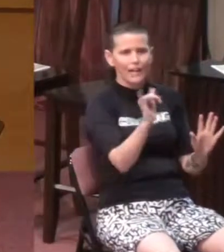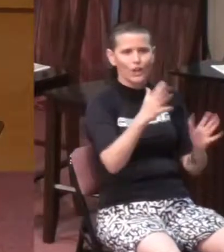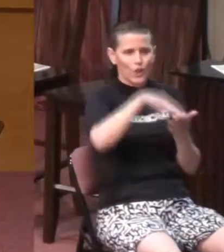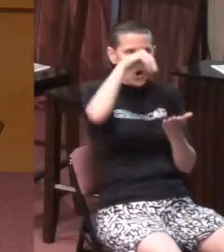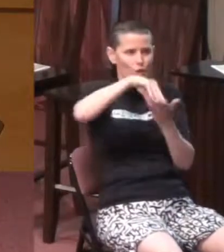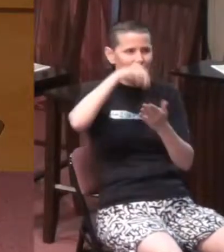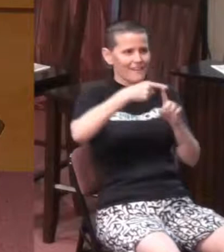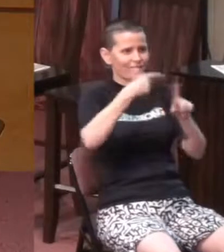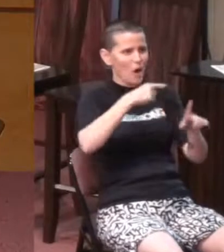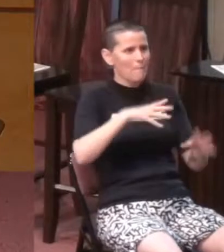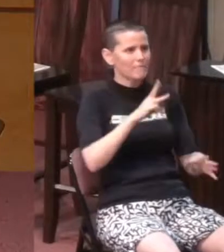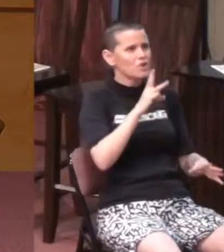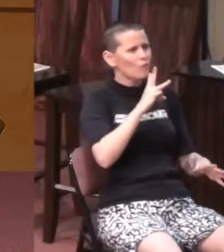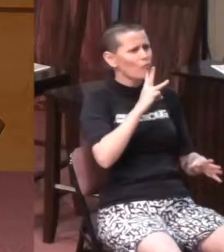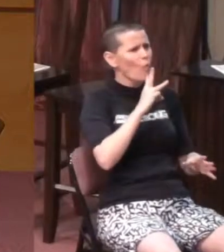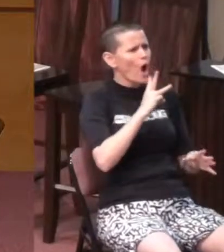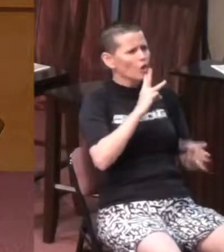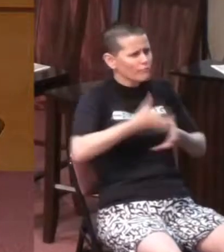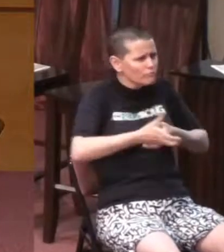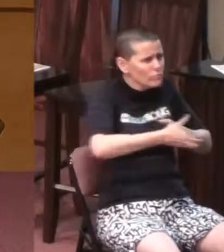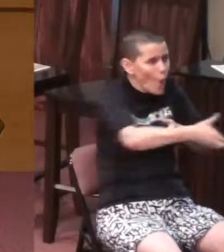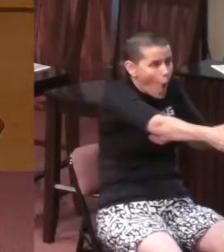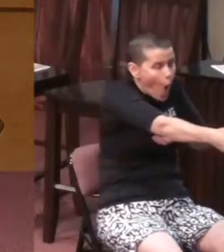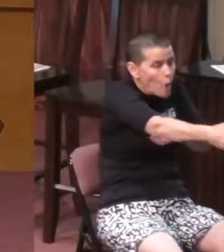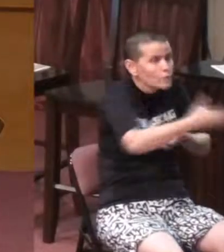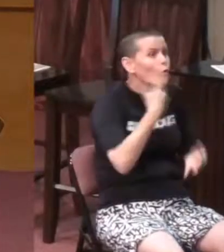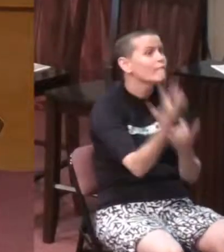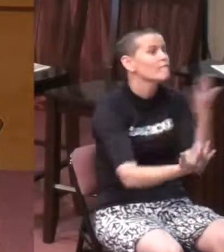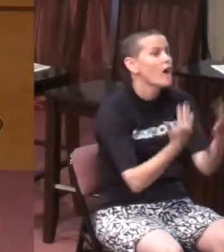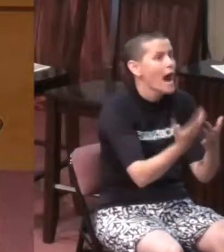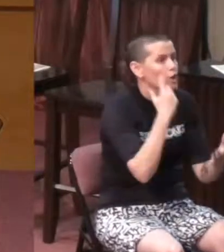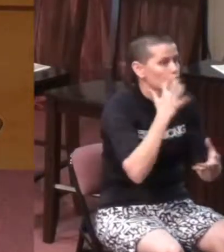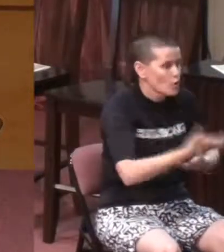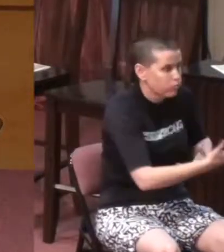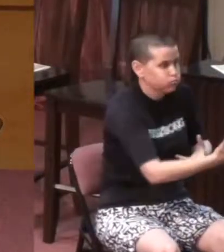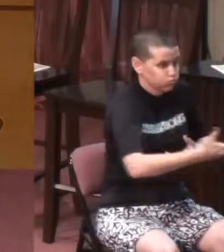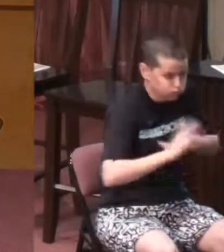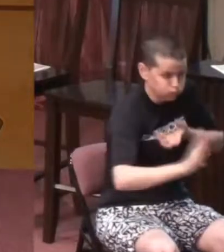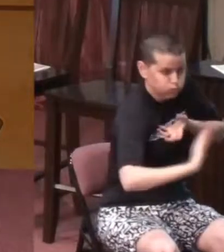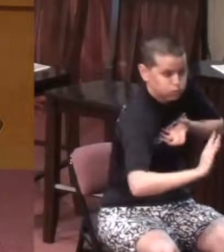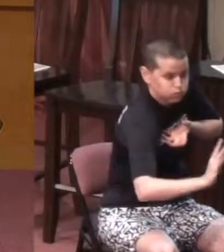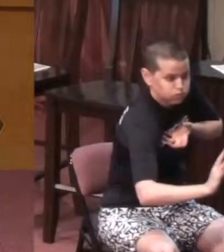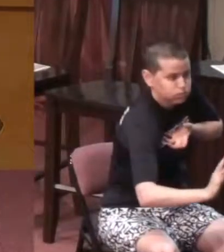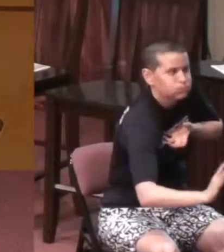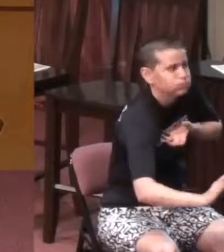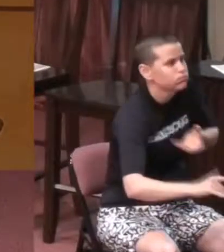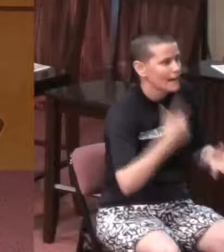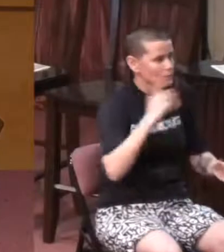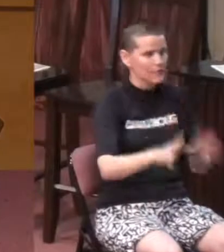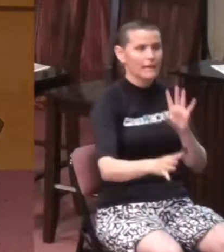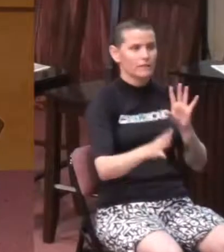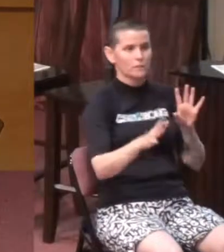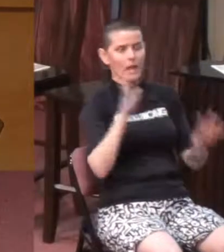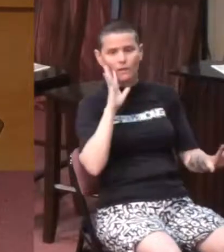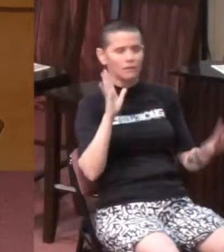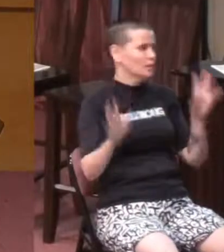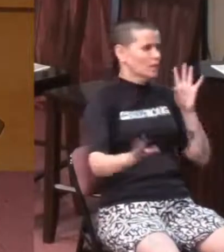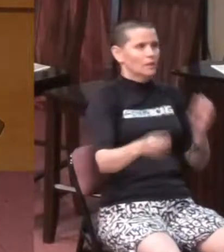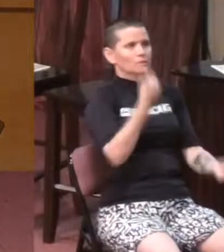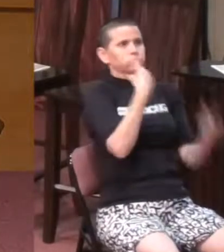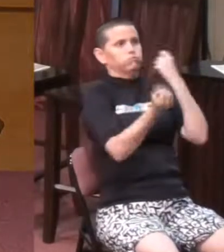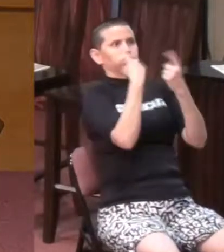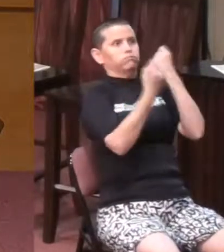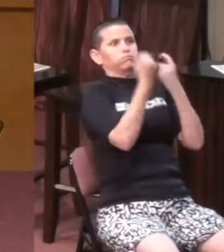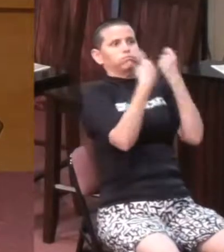much happening, and it was like catching a full, fast-moving train at like the bullet in France, 200 miles per hour, and we